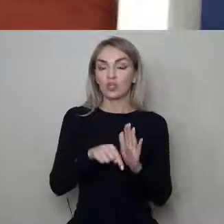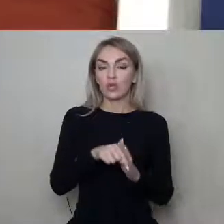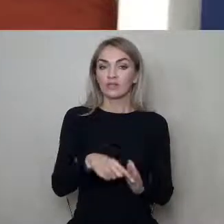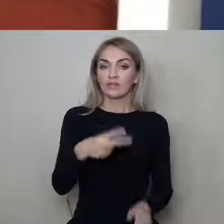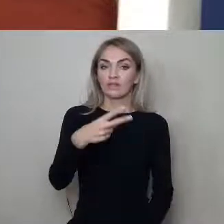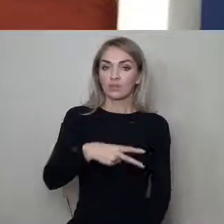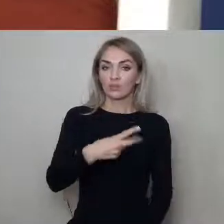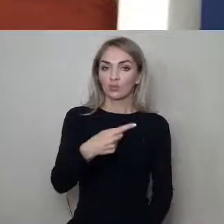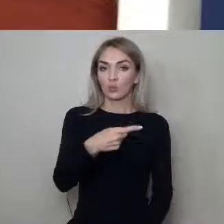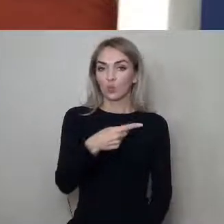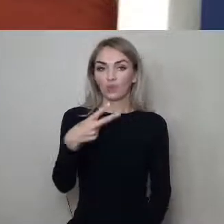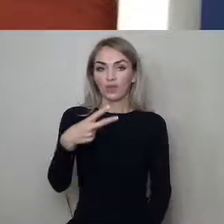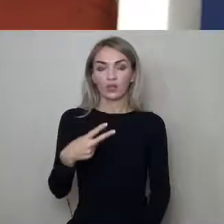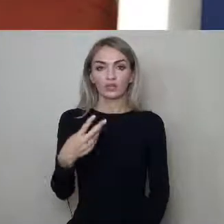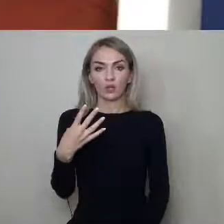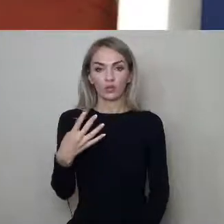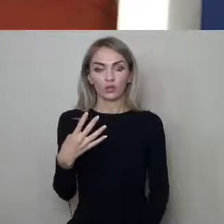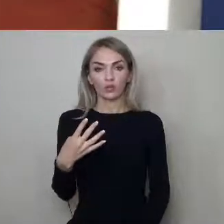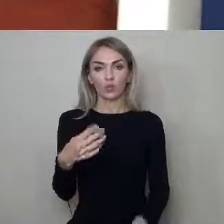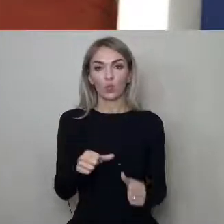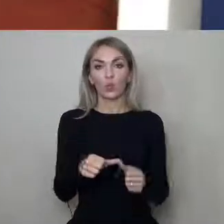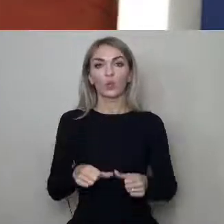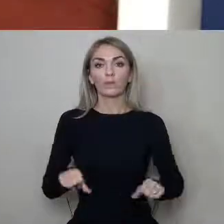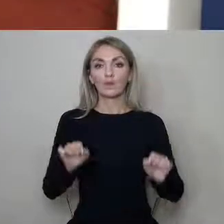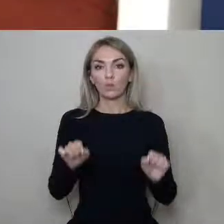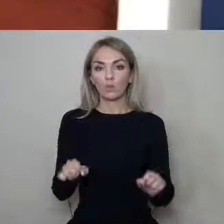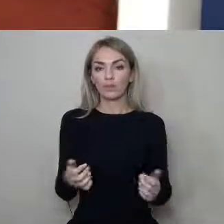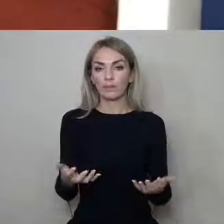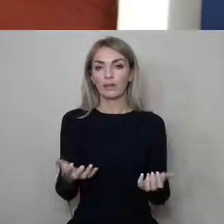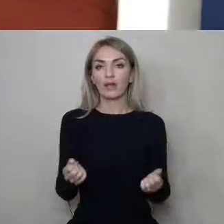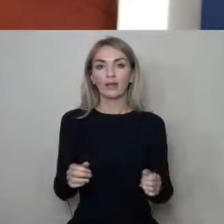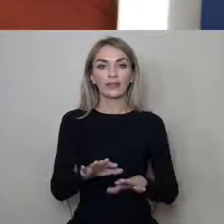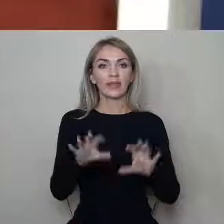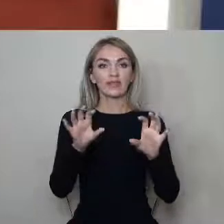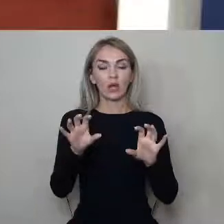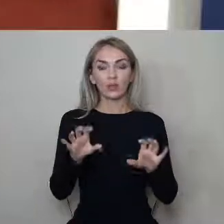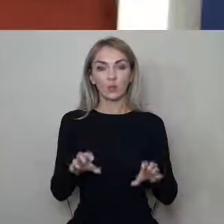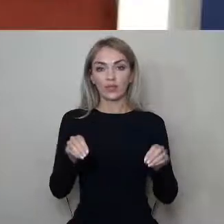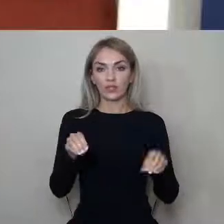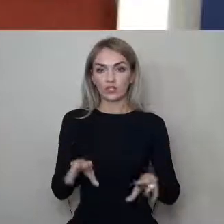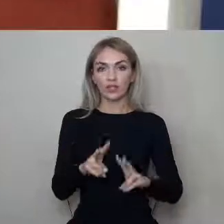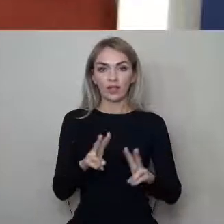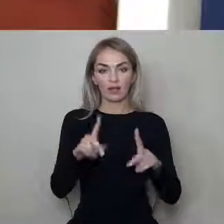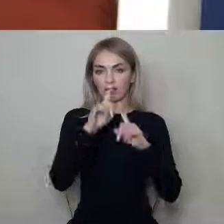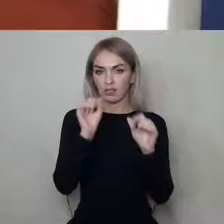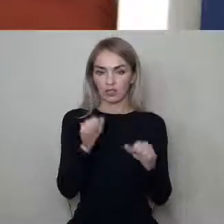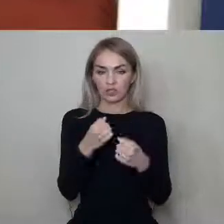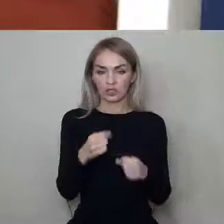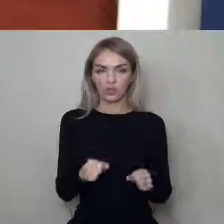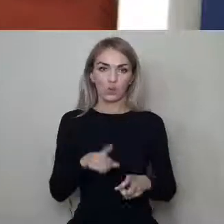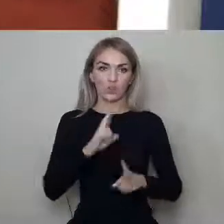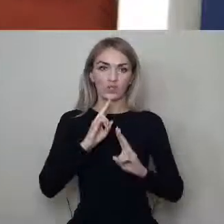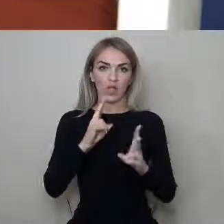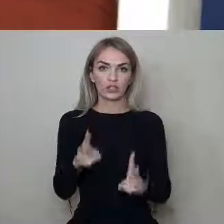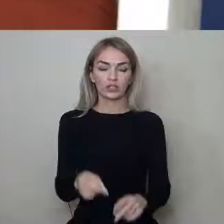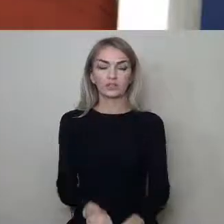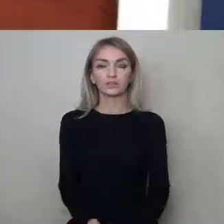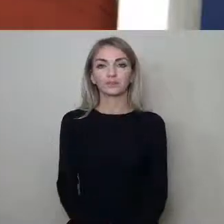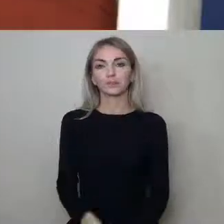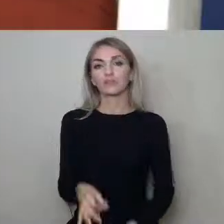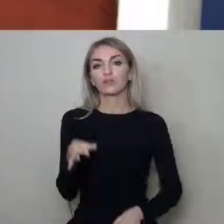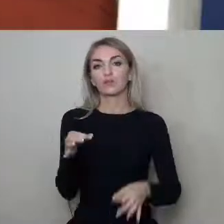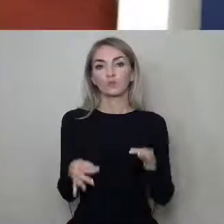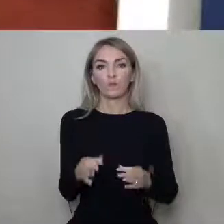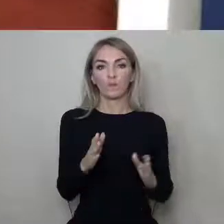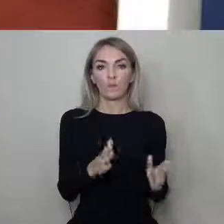22 on the day before voting, that means that between 22 and 24 the Commission can make unlawful